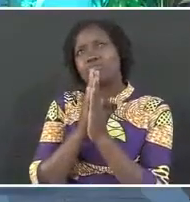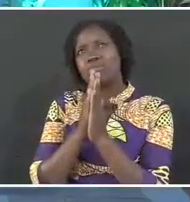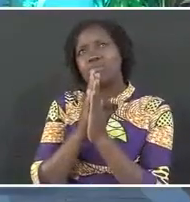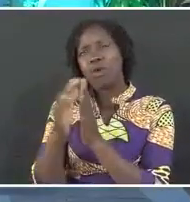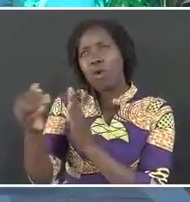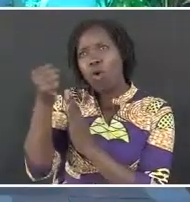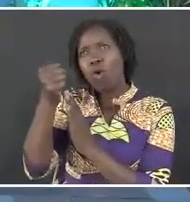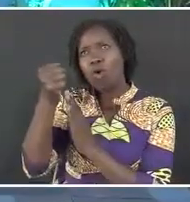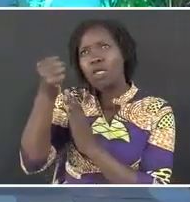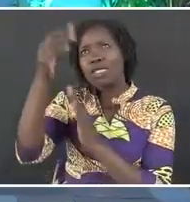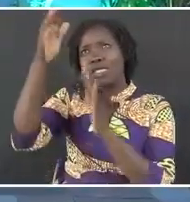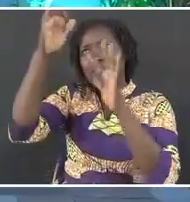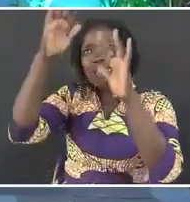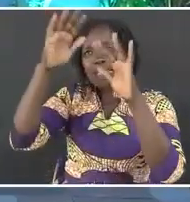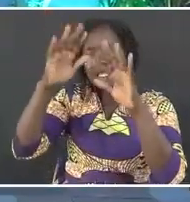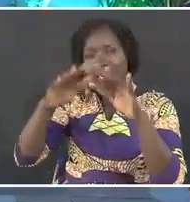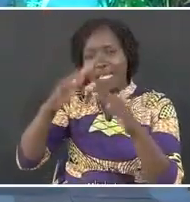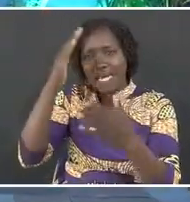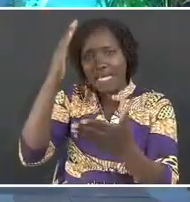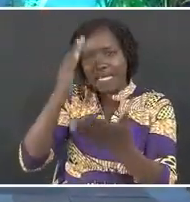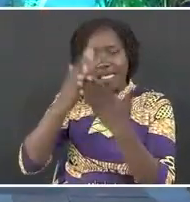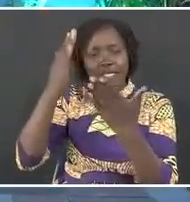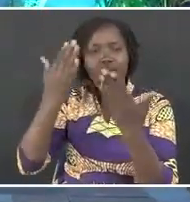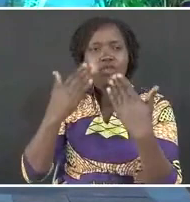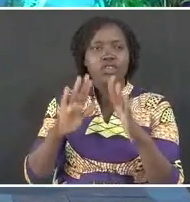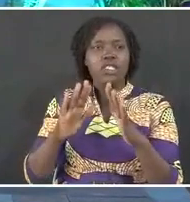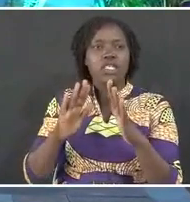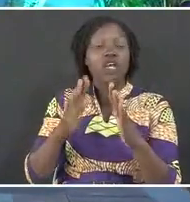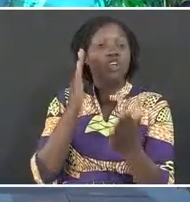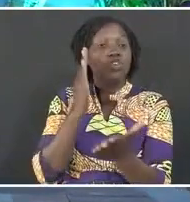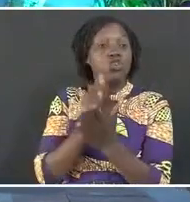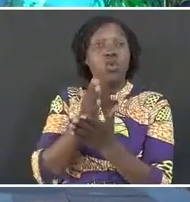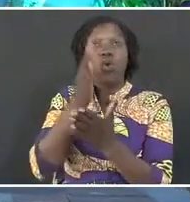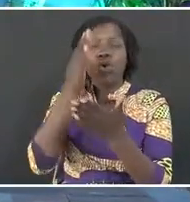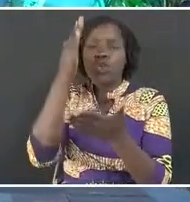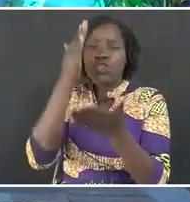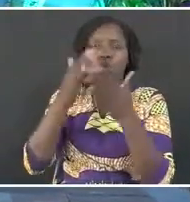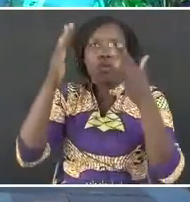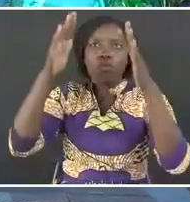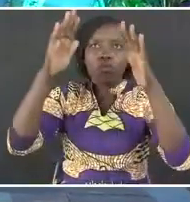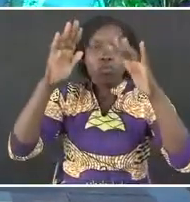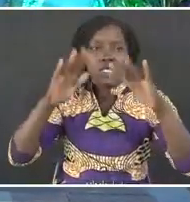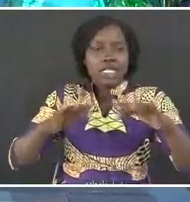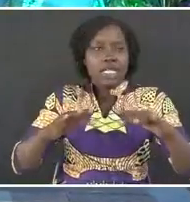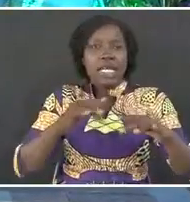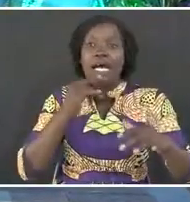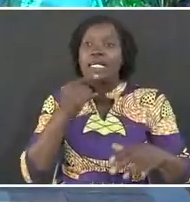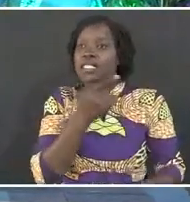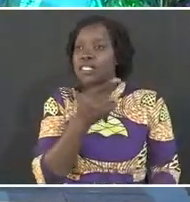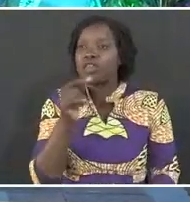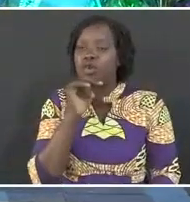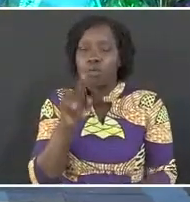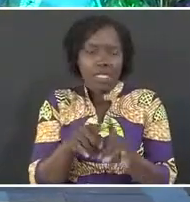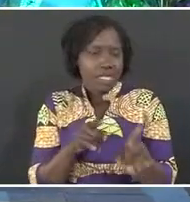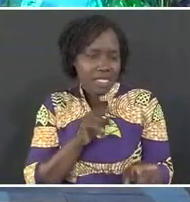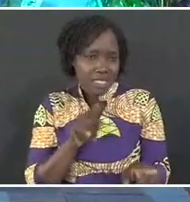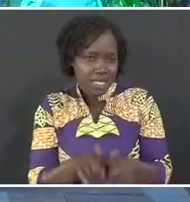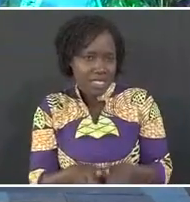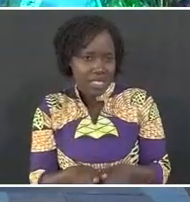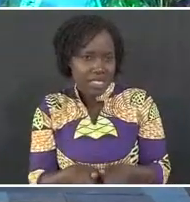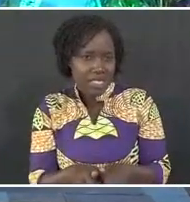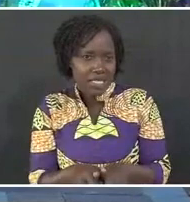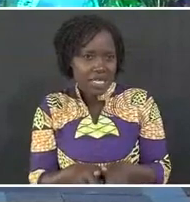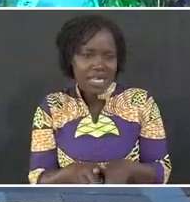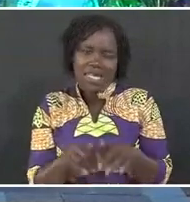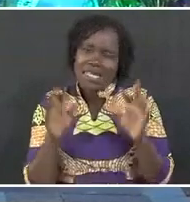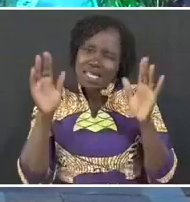we finish. God, stop the rain until we finish. I want to tell you, brothers and sisters,